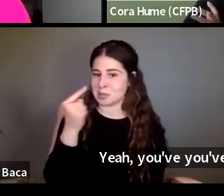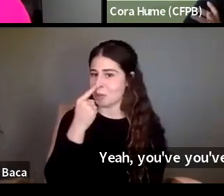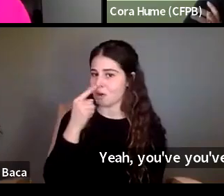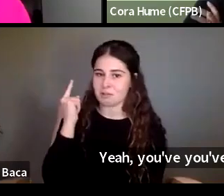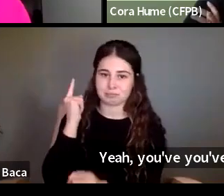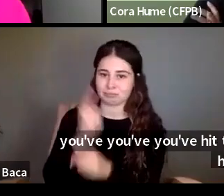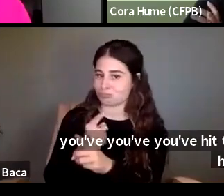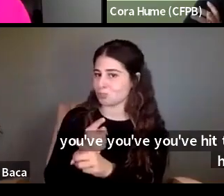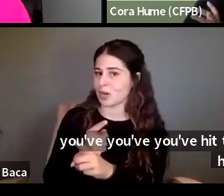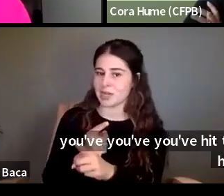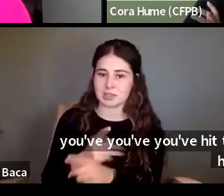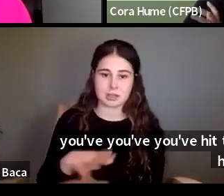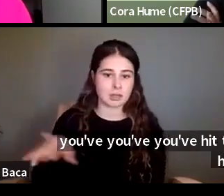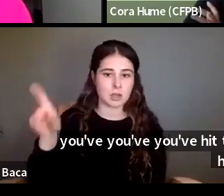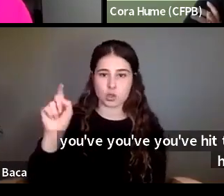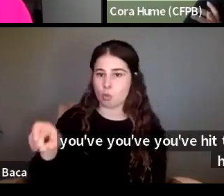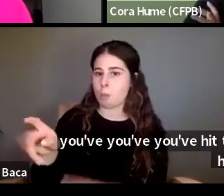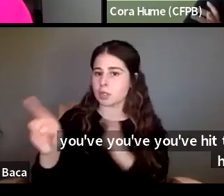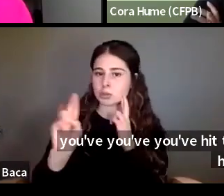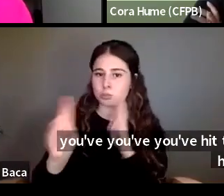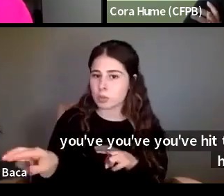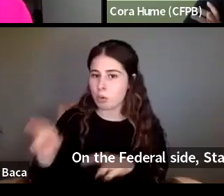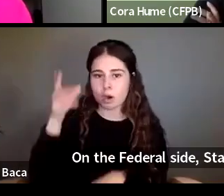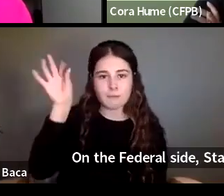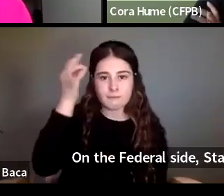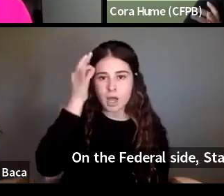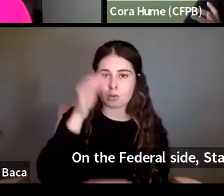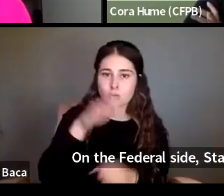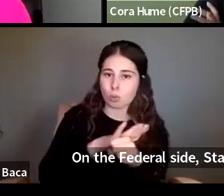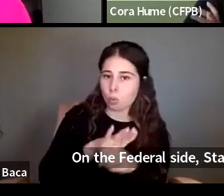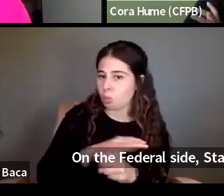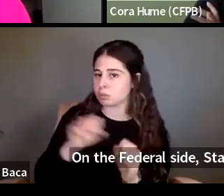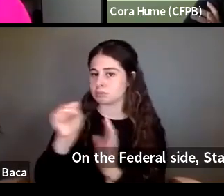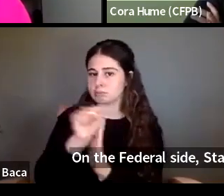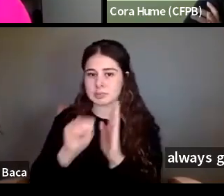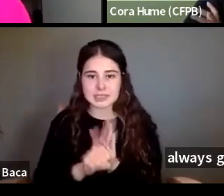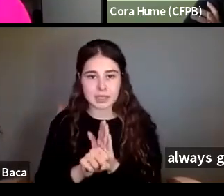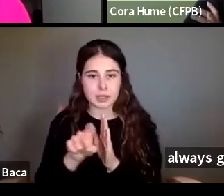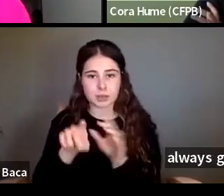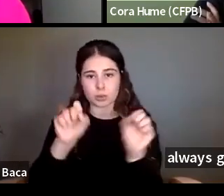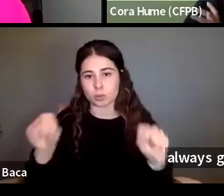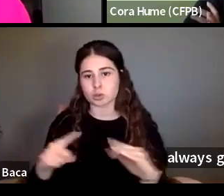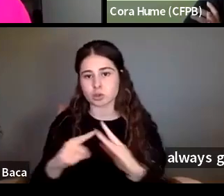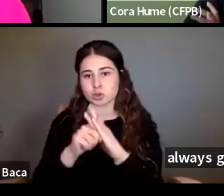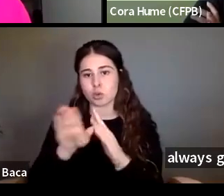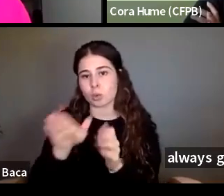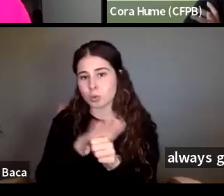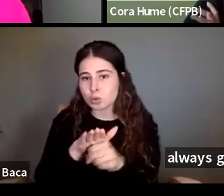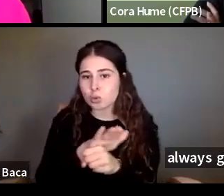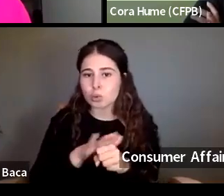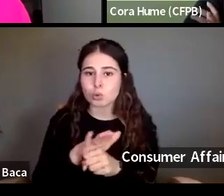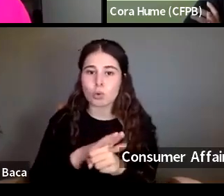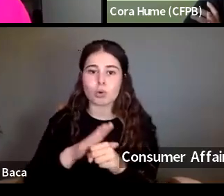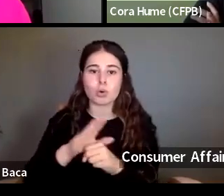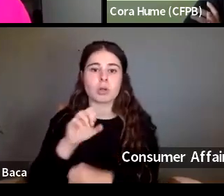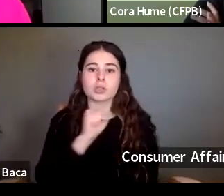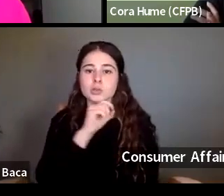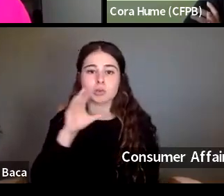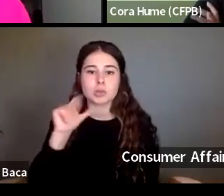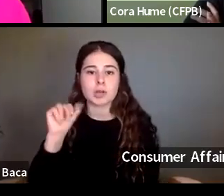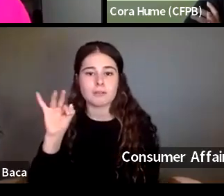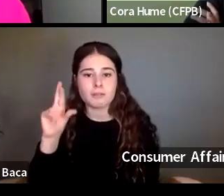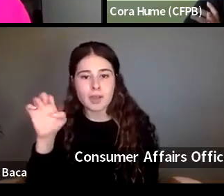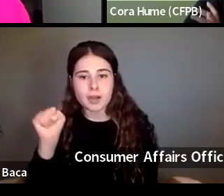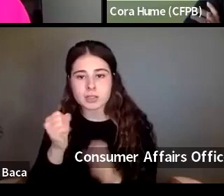side, state side, and local side. You can always go to your local consumer affairs office and they can orient you on everywhere you should be